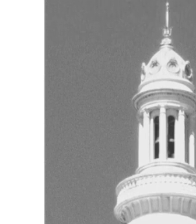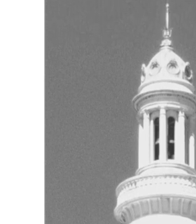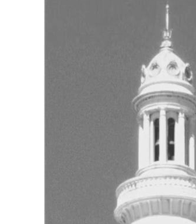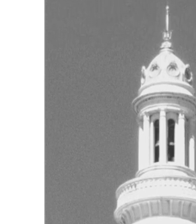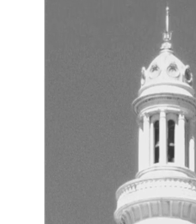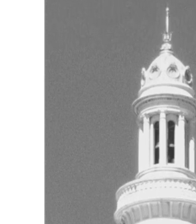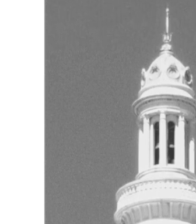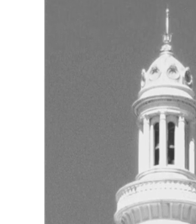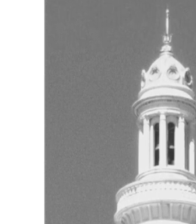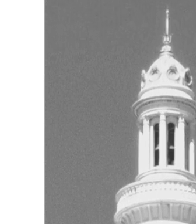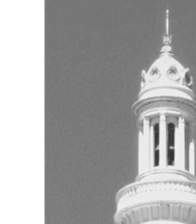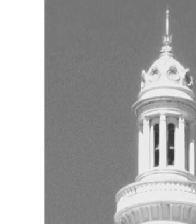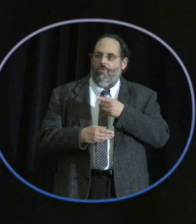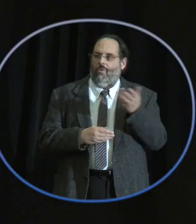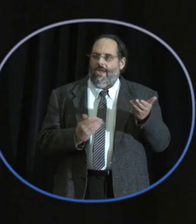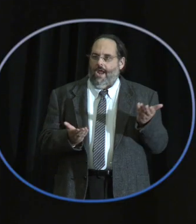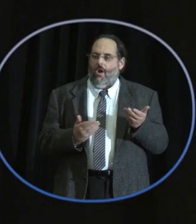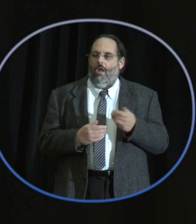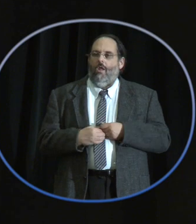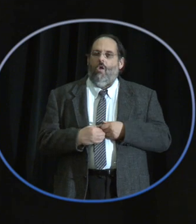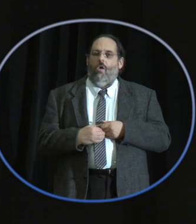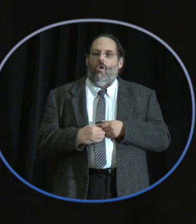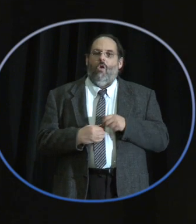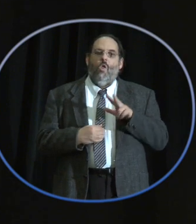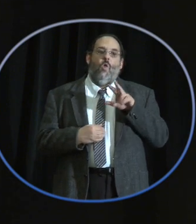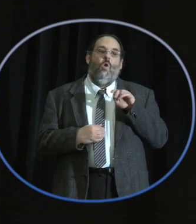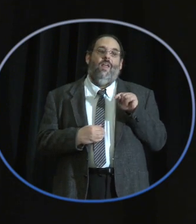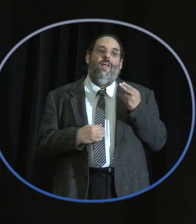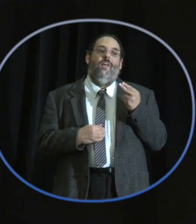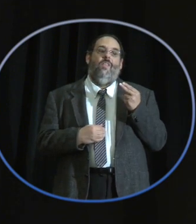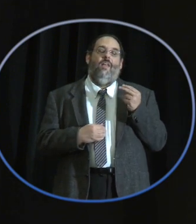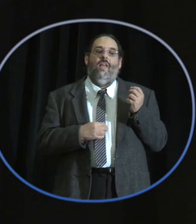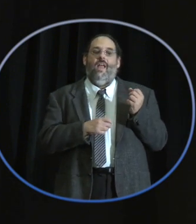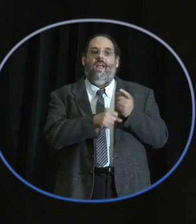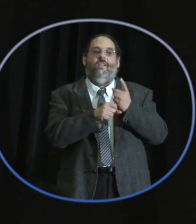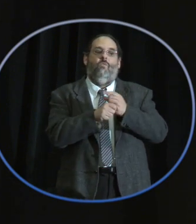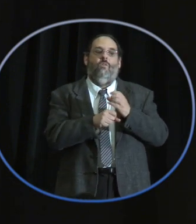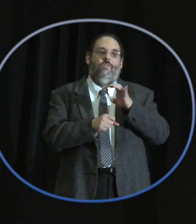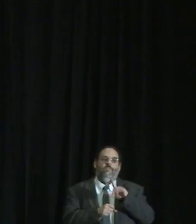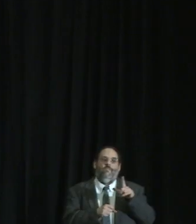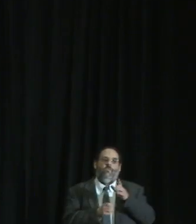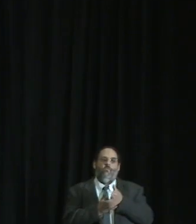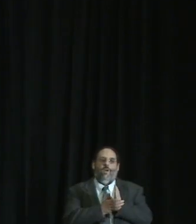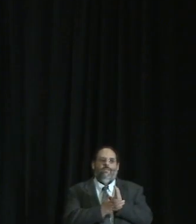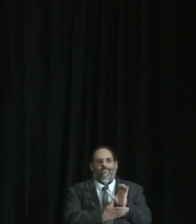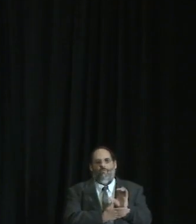are so happy to welcome you to the 30th Civil Rights Breakfast.